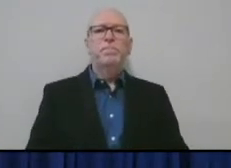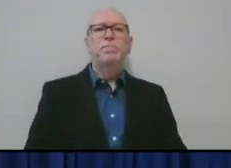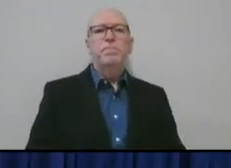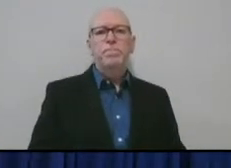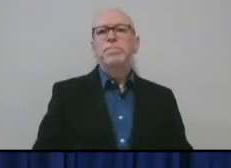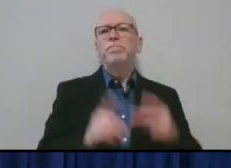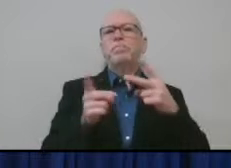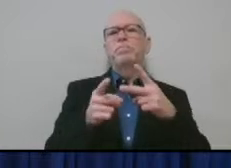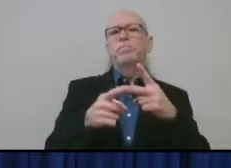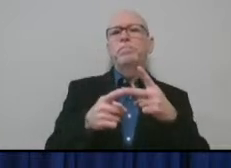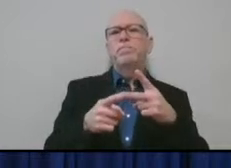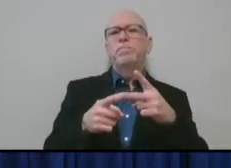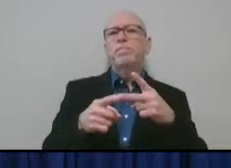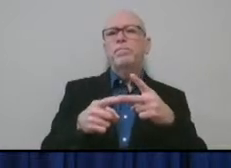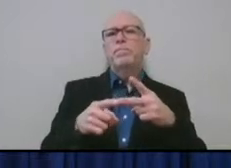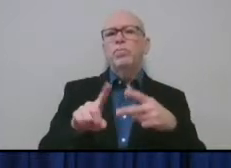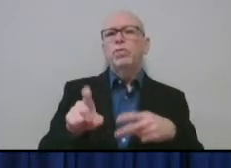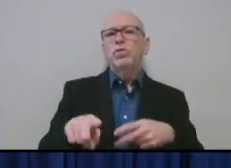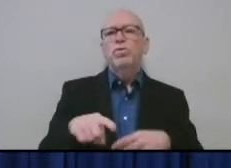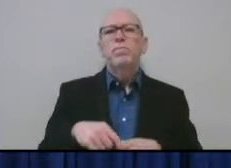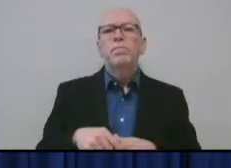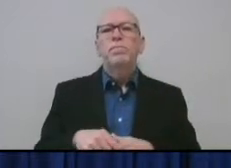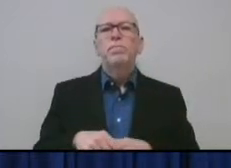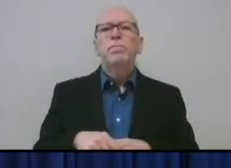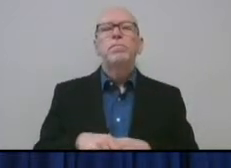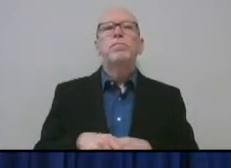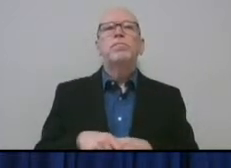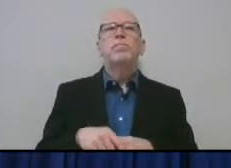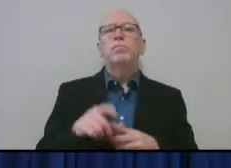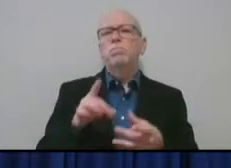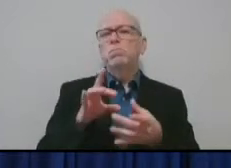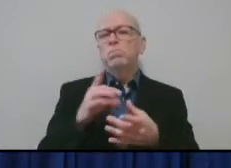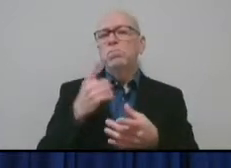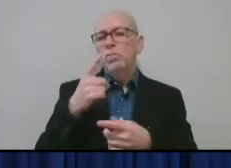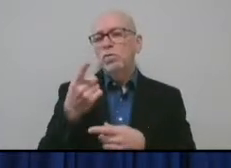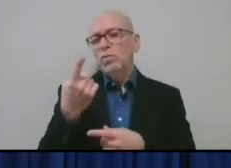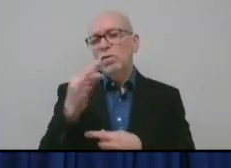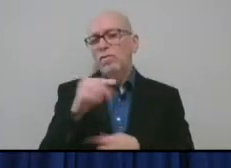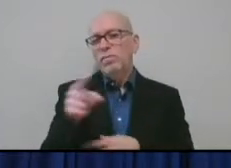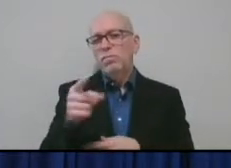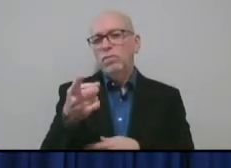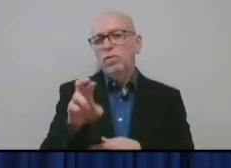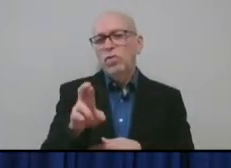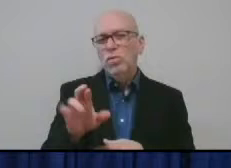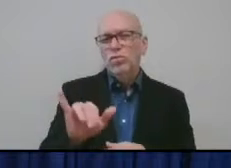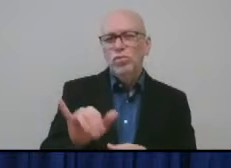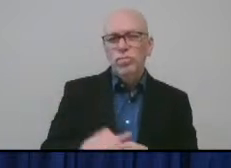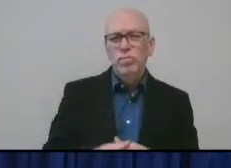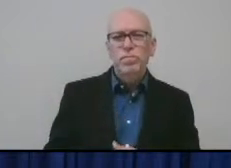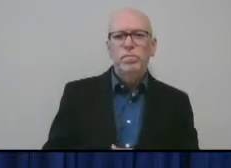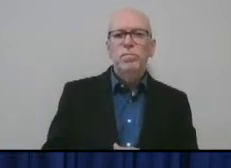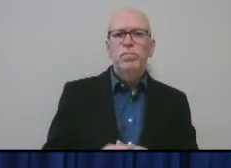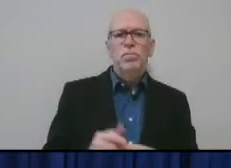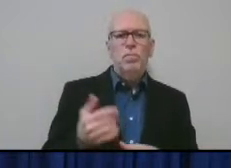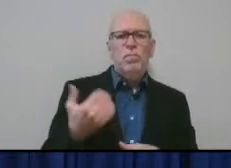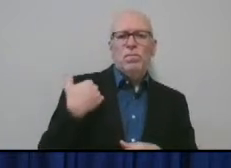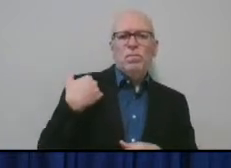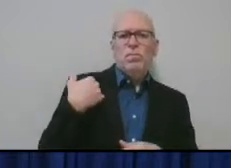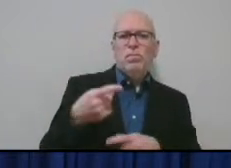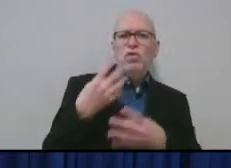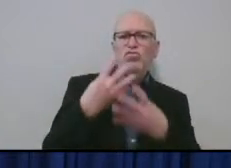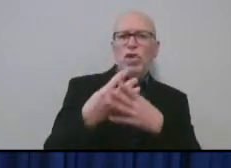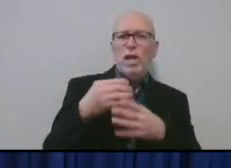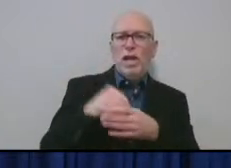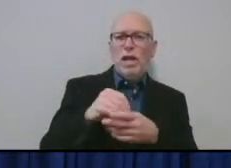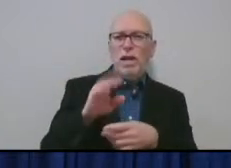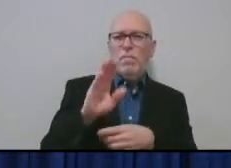And then my follow-up is probably for one of the doctors as well. Earlier this week, a jail in Bartholomew County